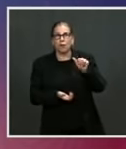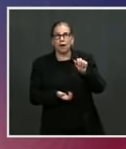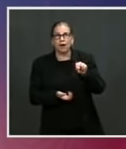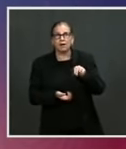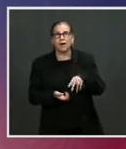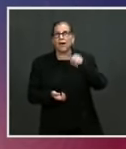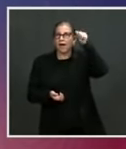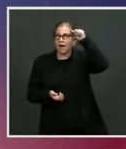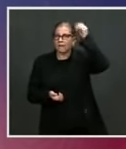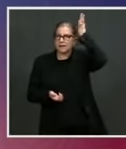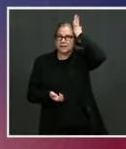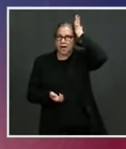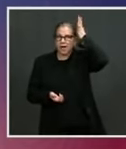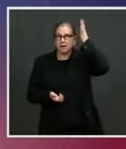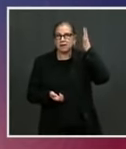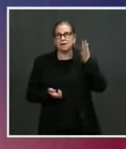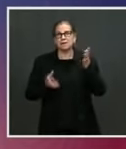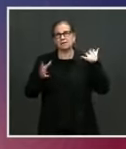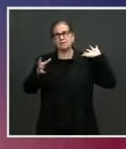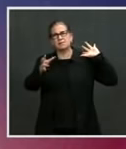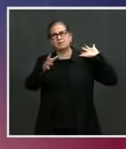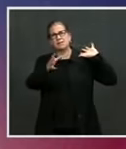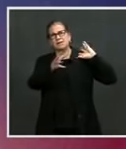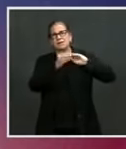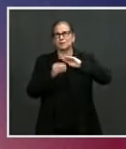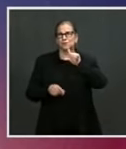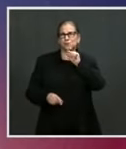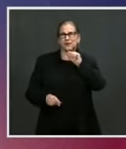walk through it, reminds me of the cost of war.